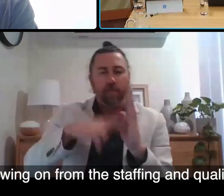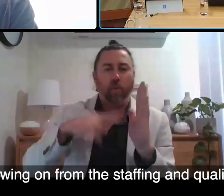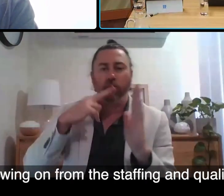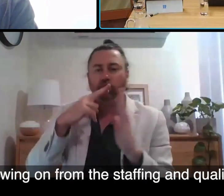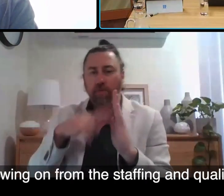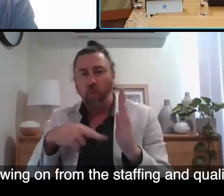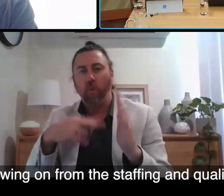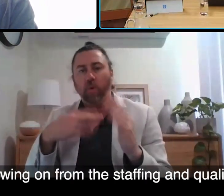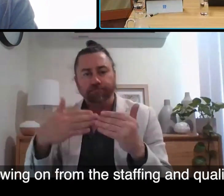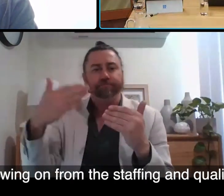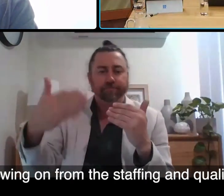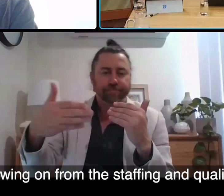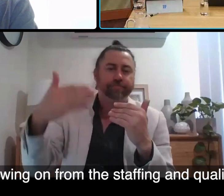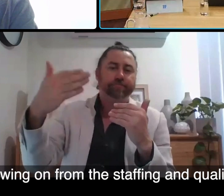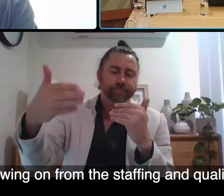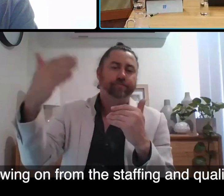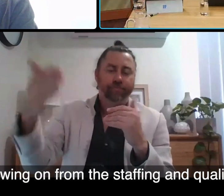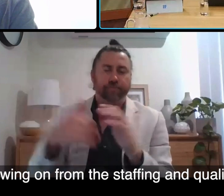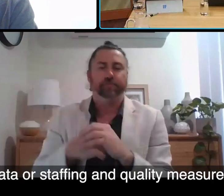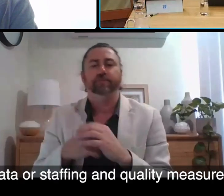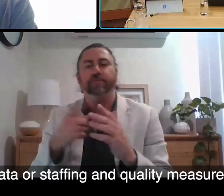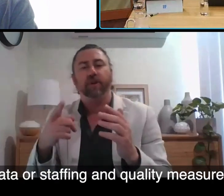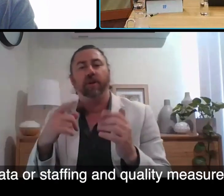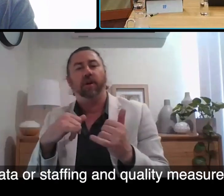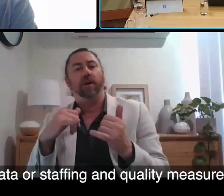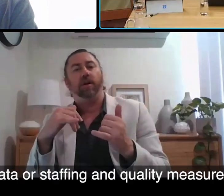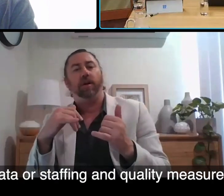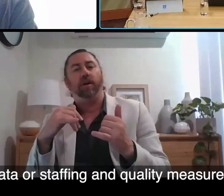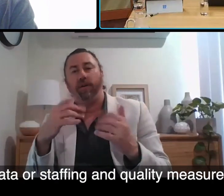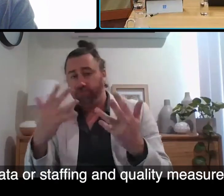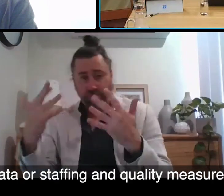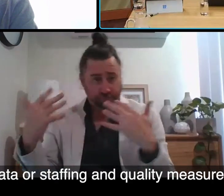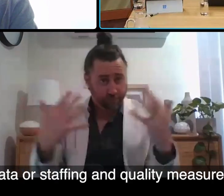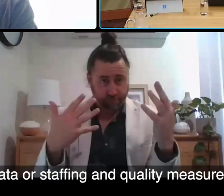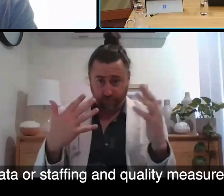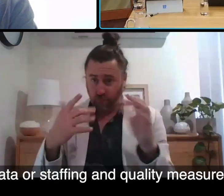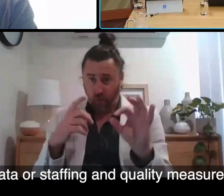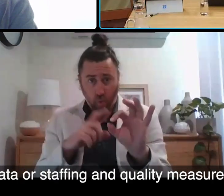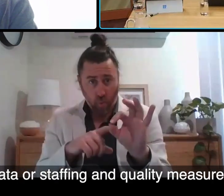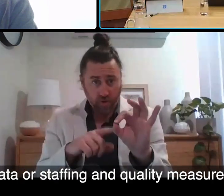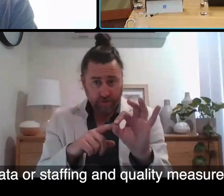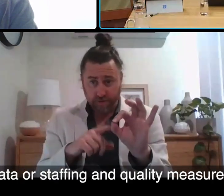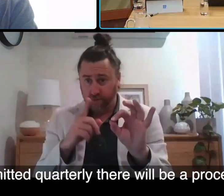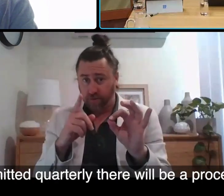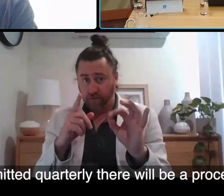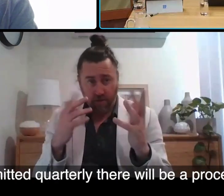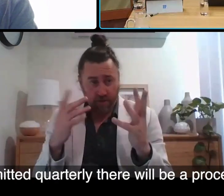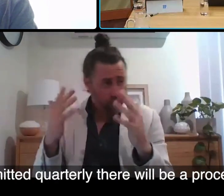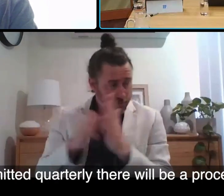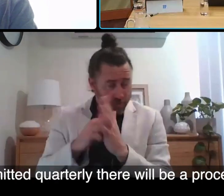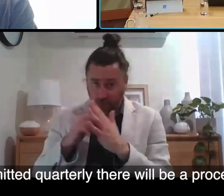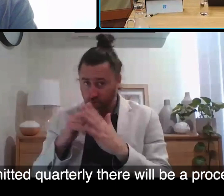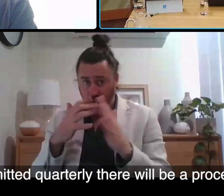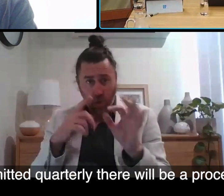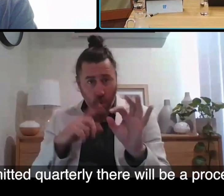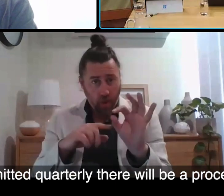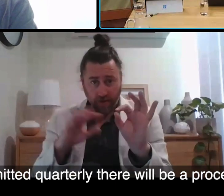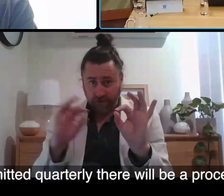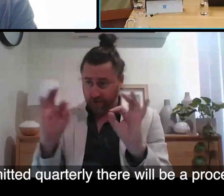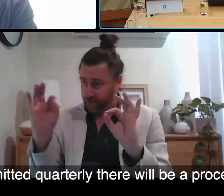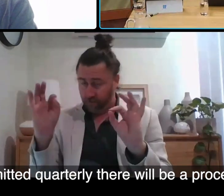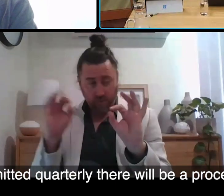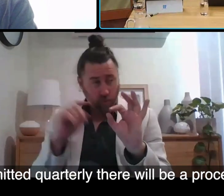So following on from the staffing and quality indicator data or staffing and quality measure data being submitted